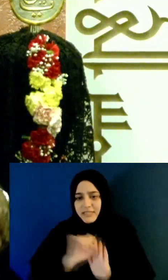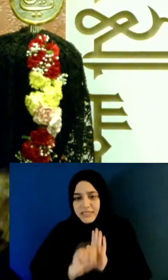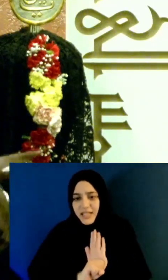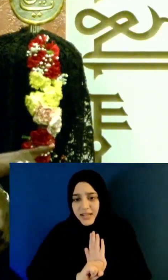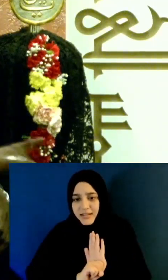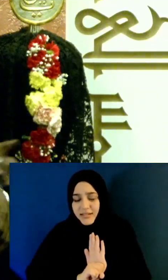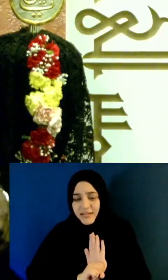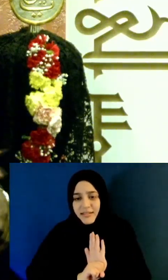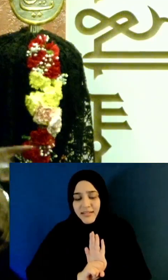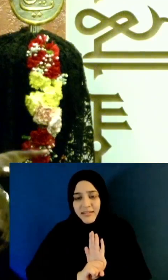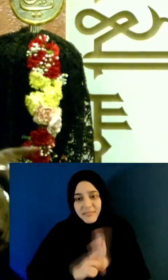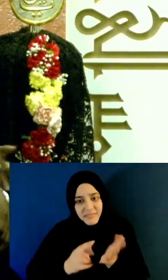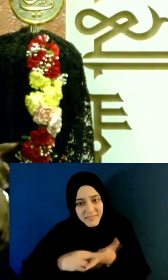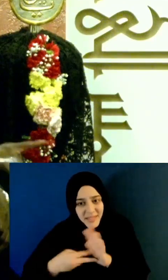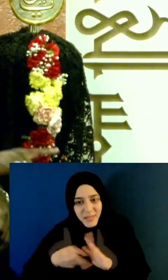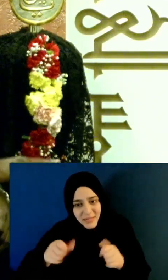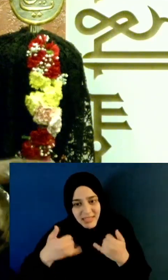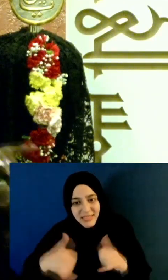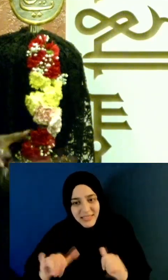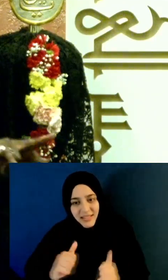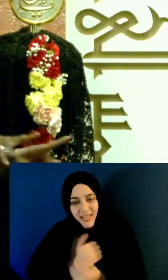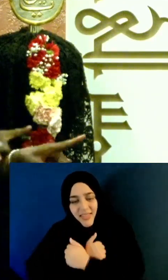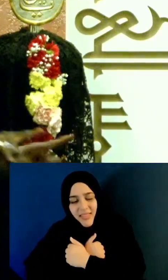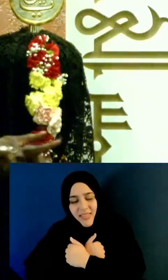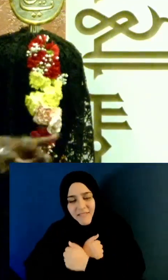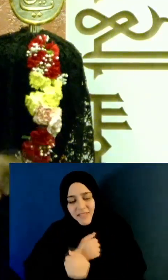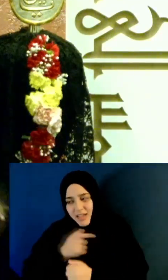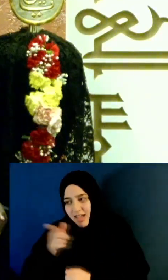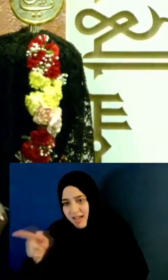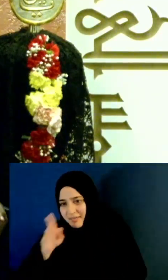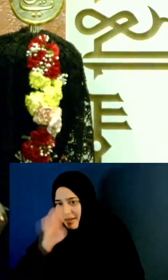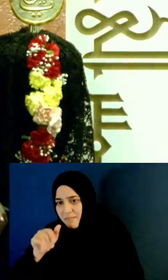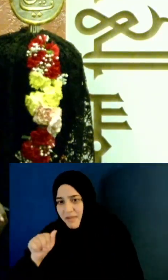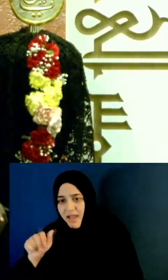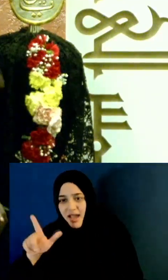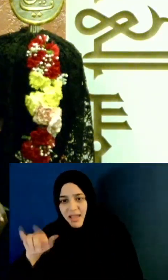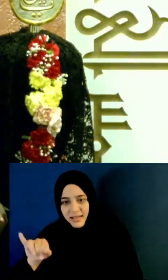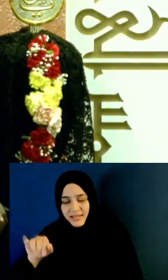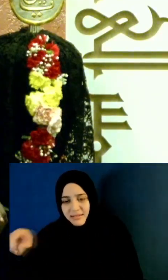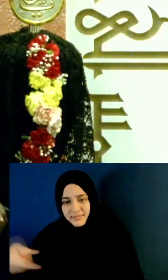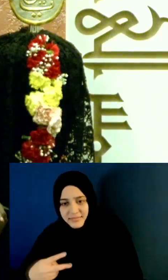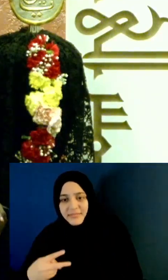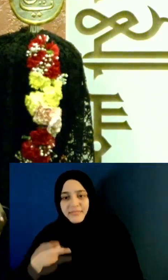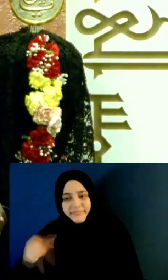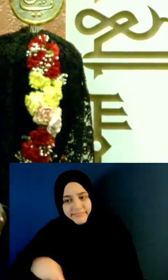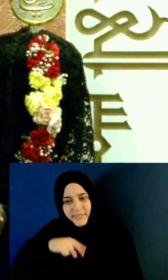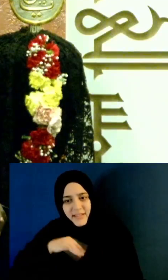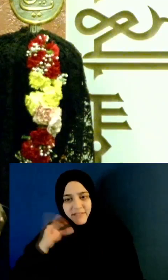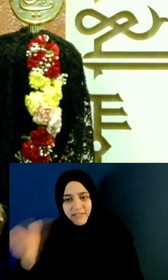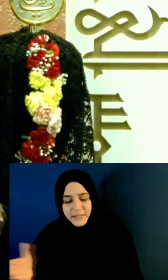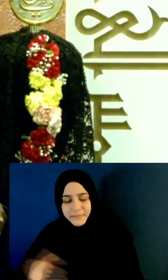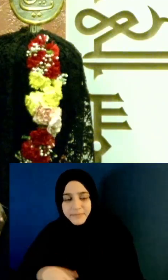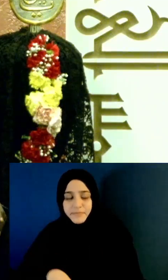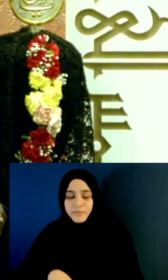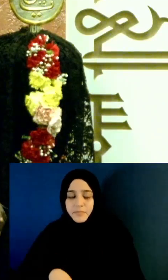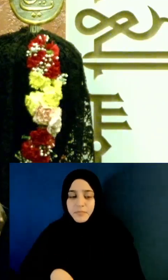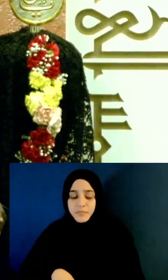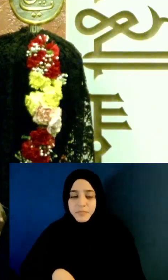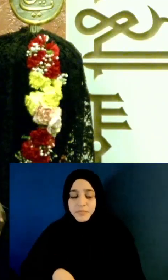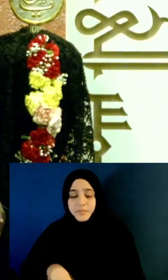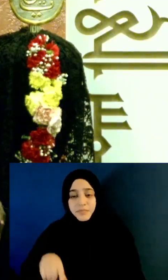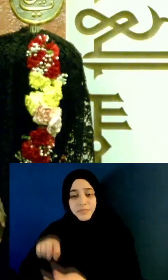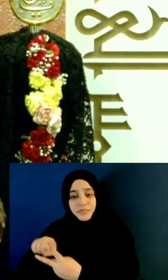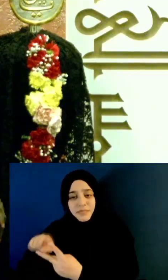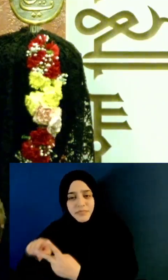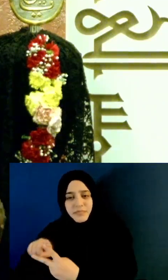Look at Habib ibn Mawahir al-Asadi and Muslim ibn Awsaja. They met in Kufa and they were only